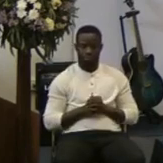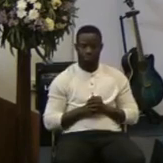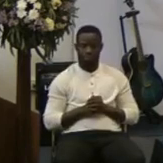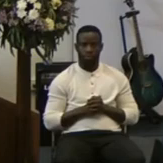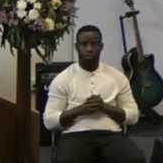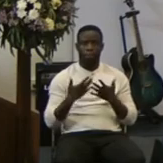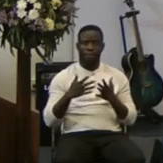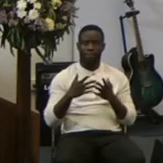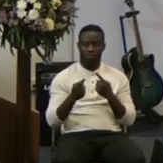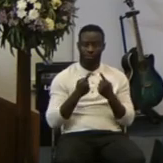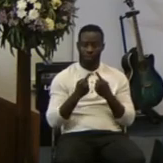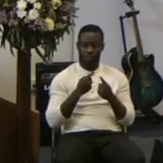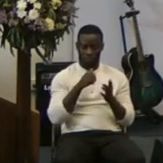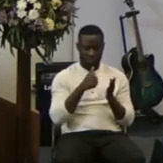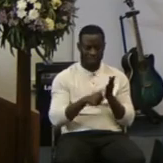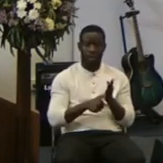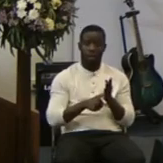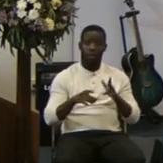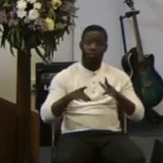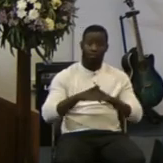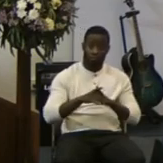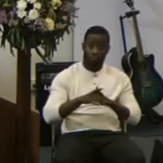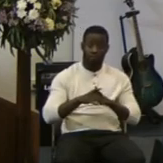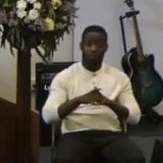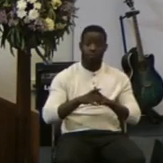And he wrote this note to his wife and